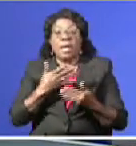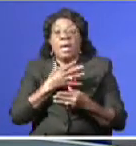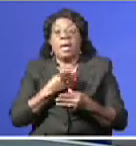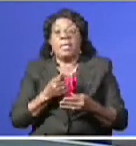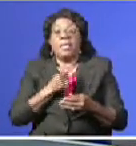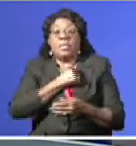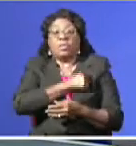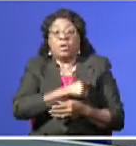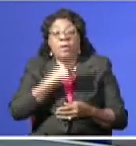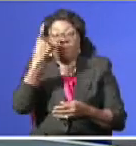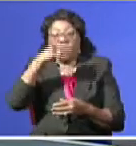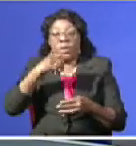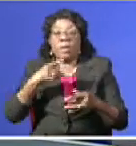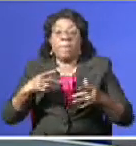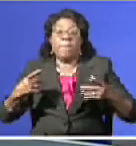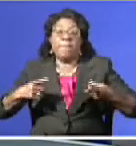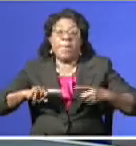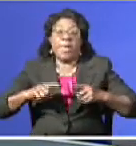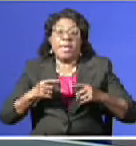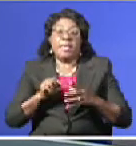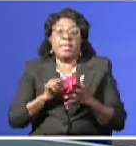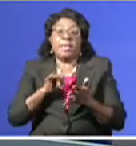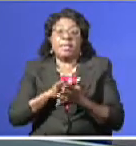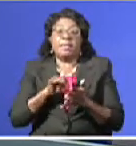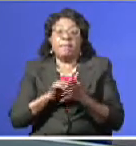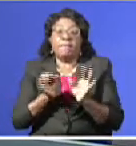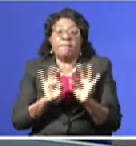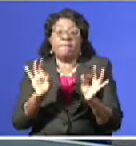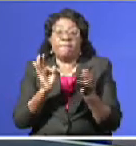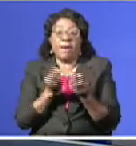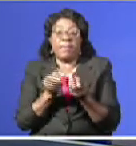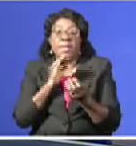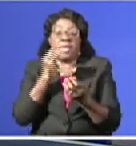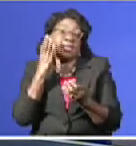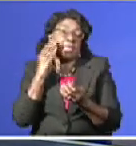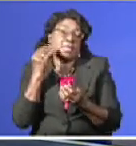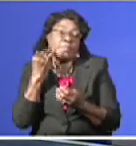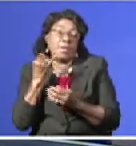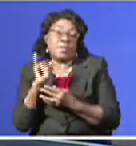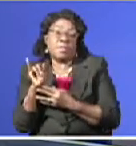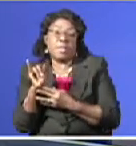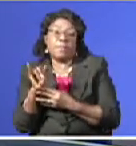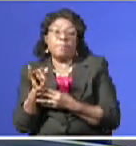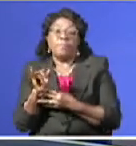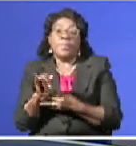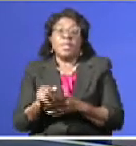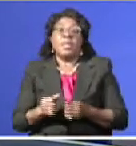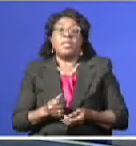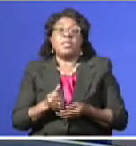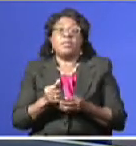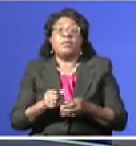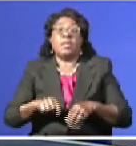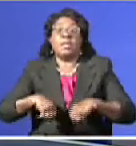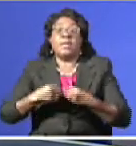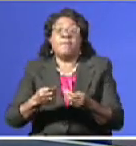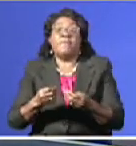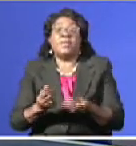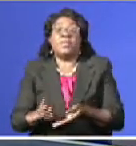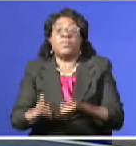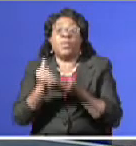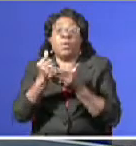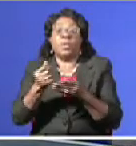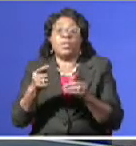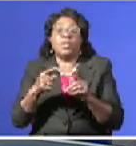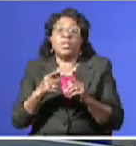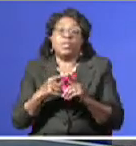are experiencing. The Prime Minister said that he has assured the Housing Minister of his support as a colleague and as a